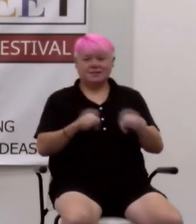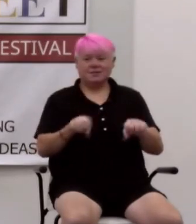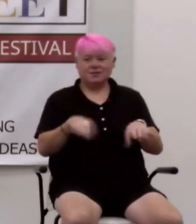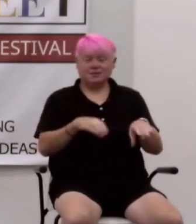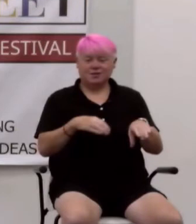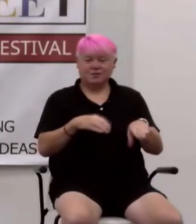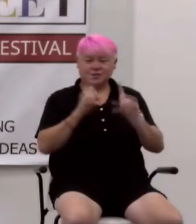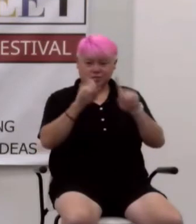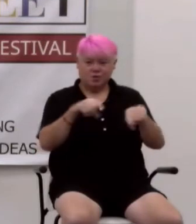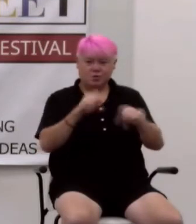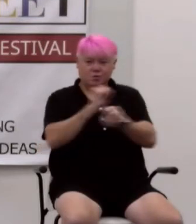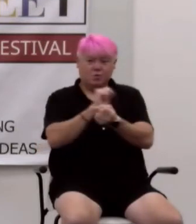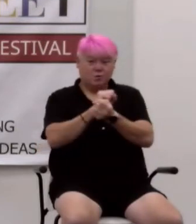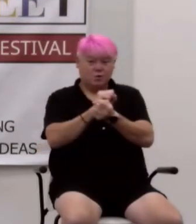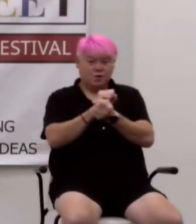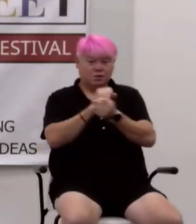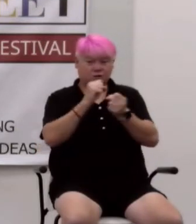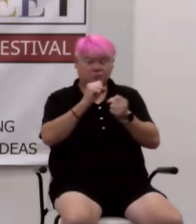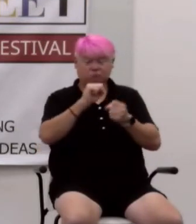workshop.